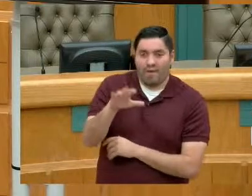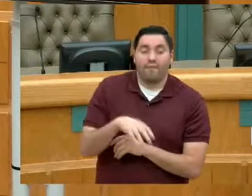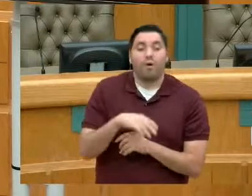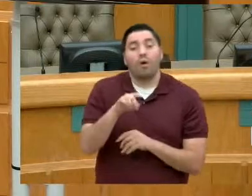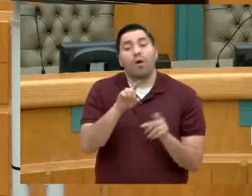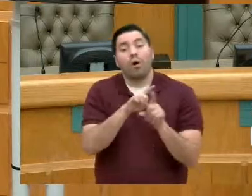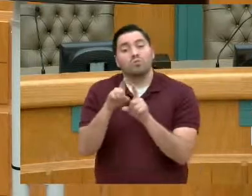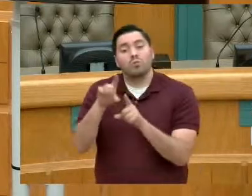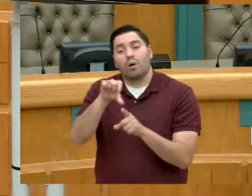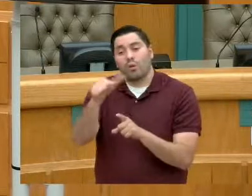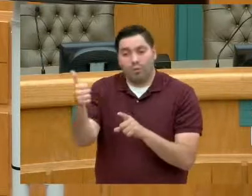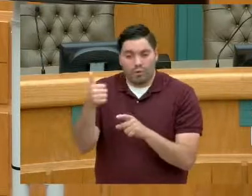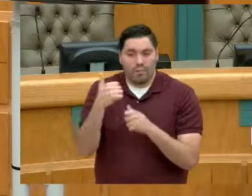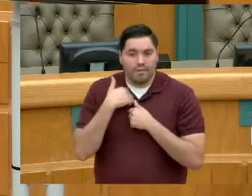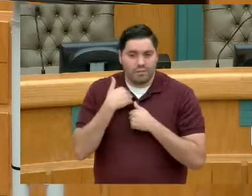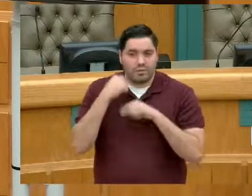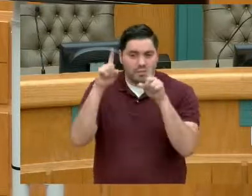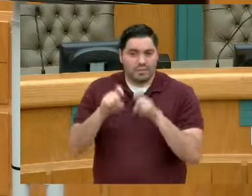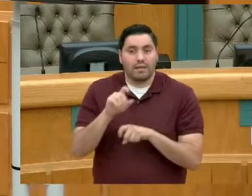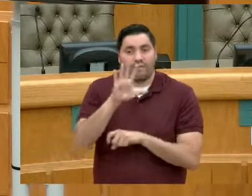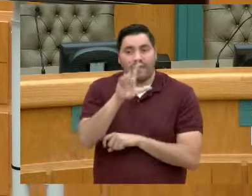testing teams, at the